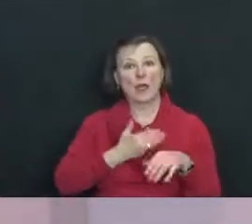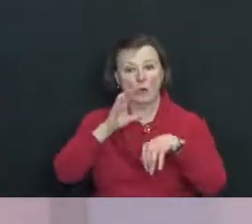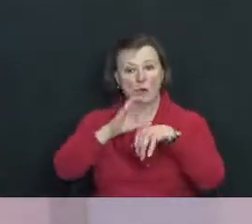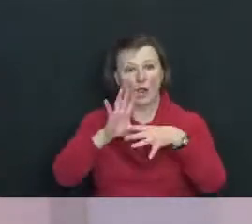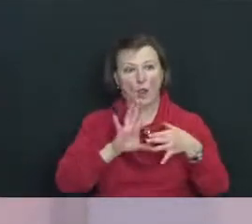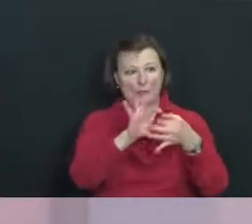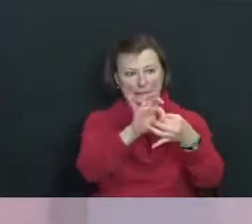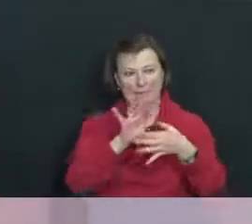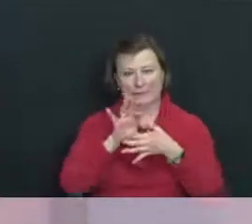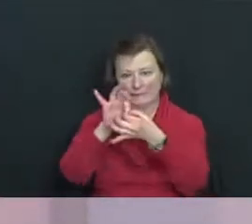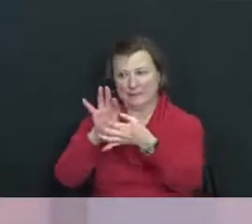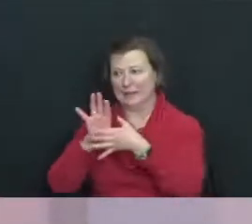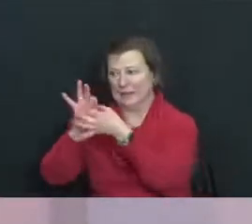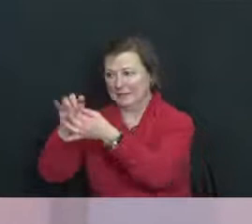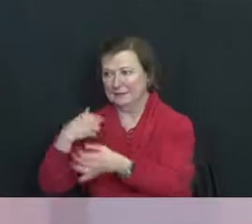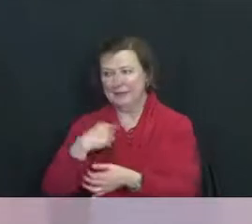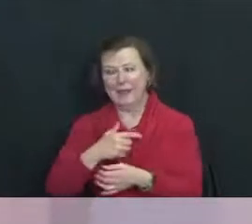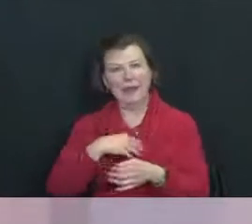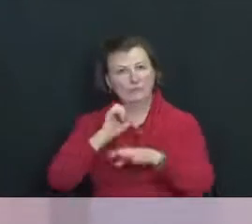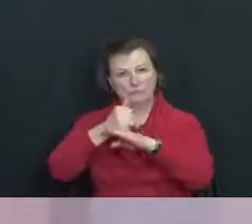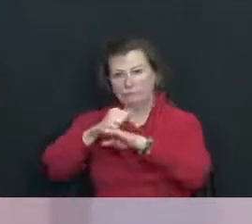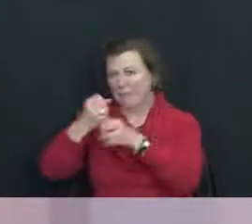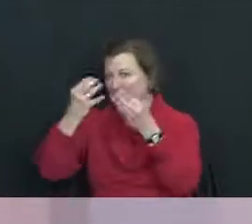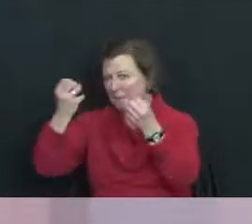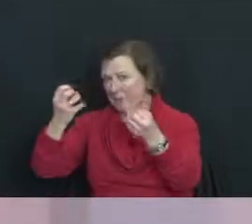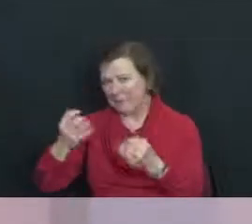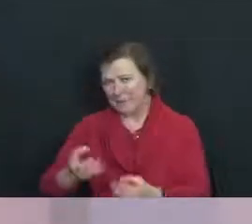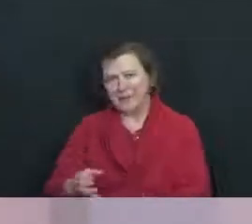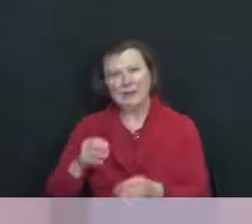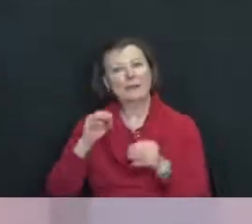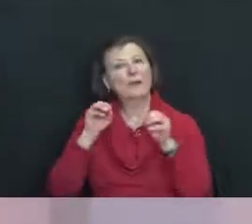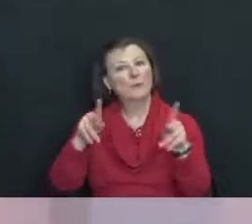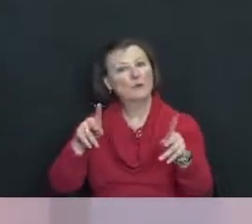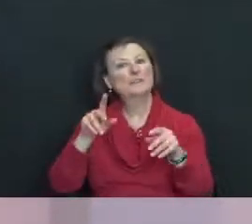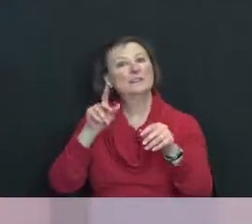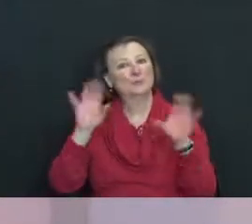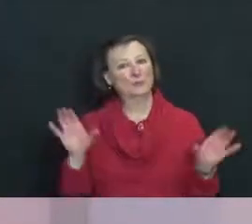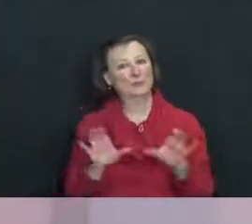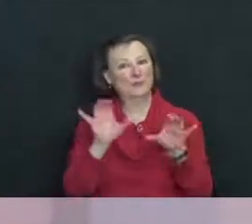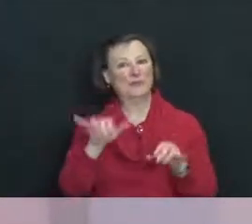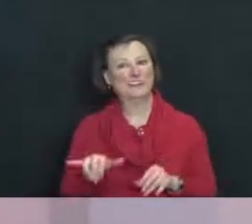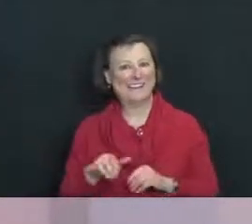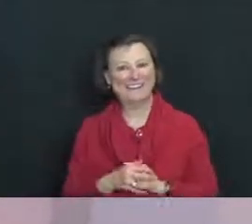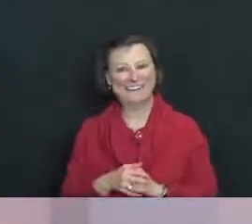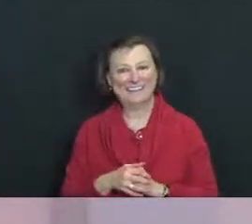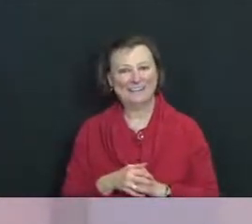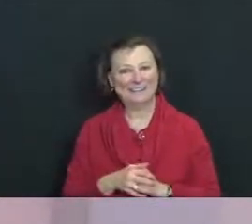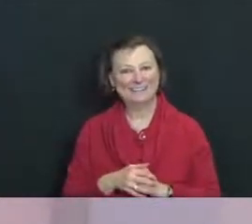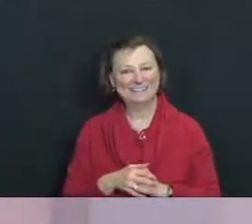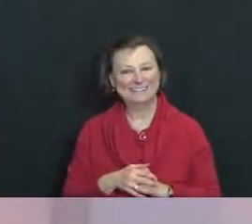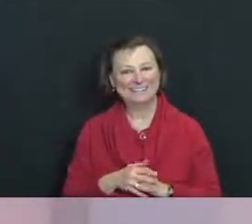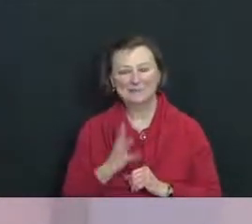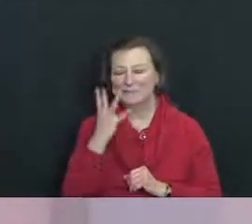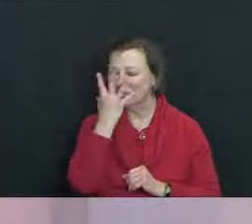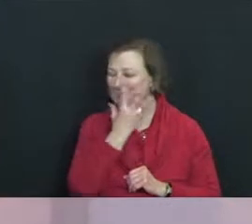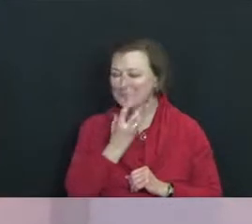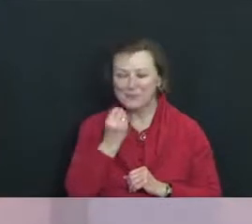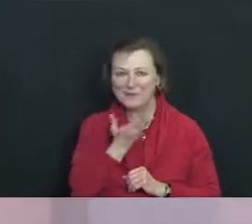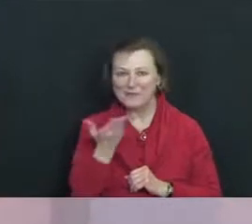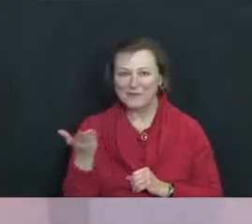creates countless opportunities for us to do this. What a beautiful thing to be part